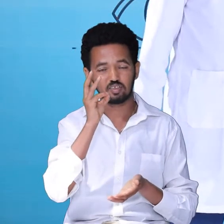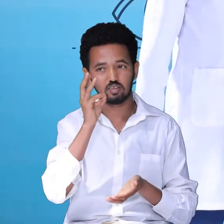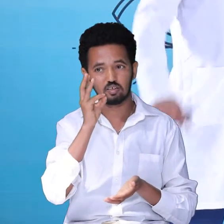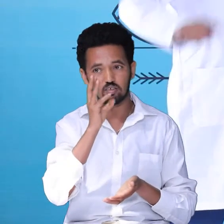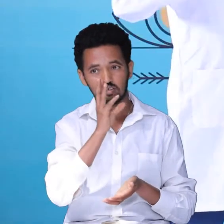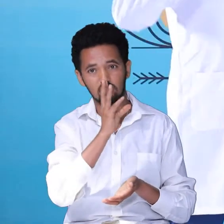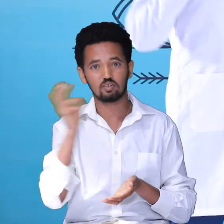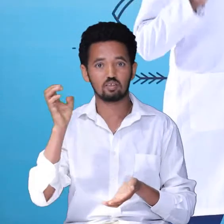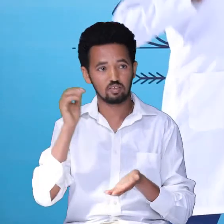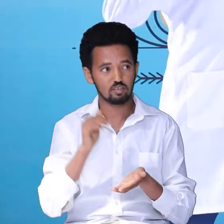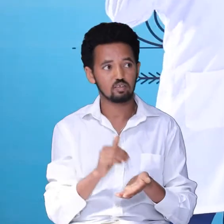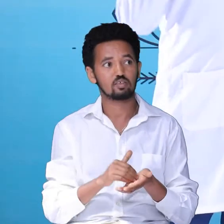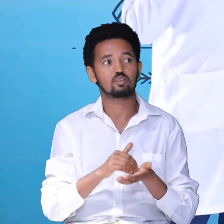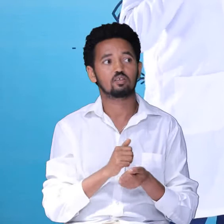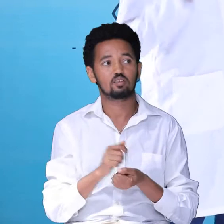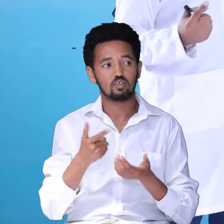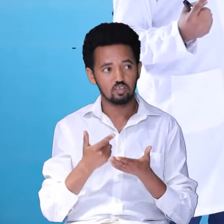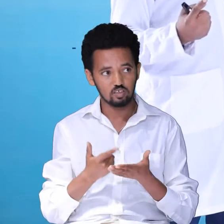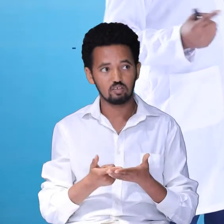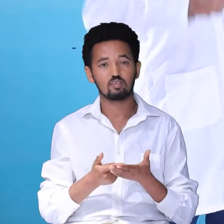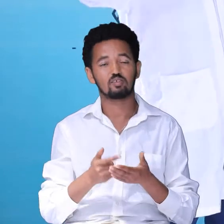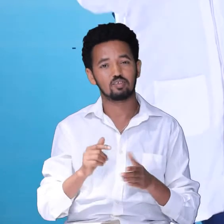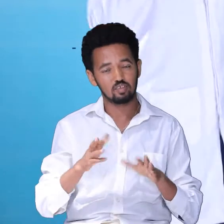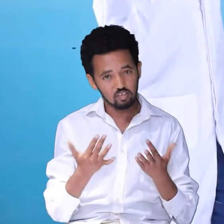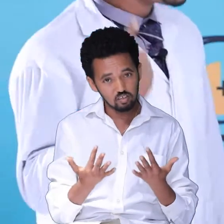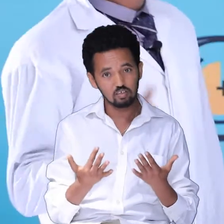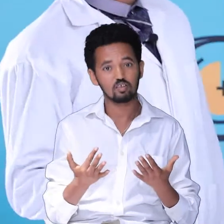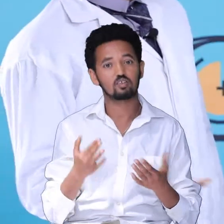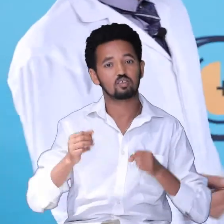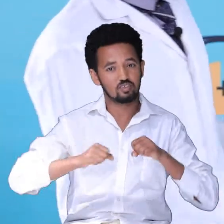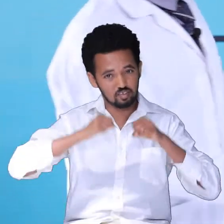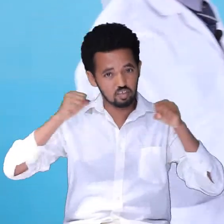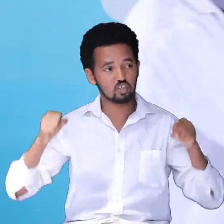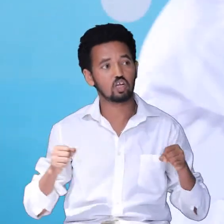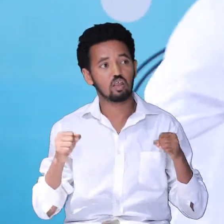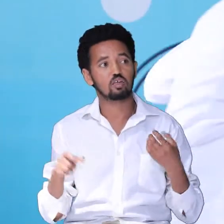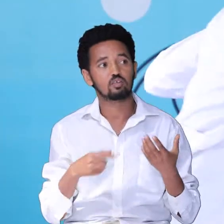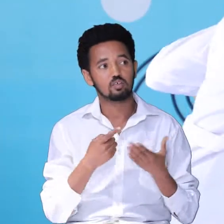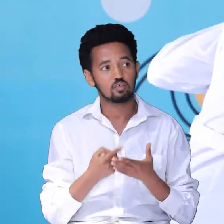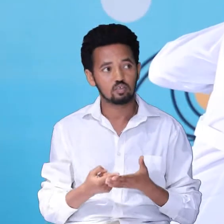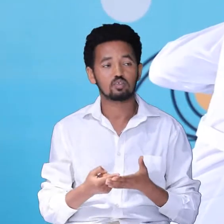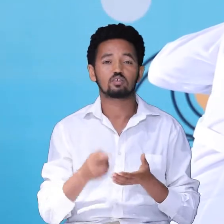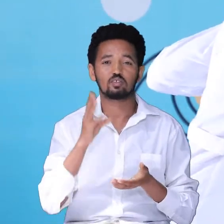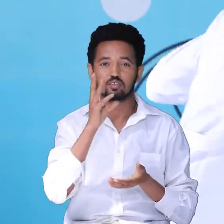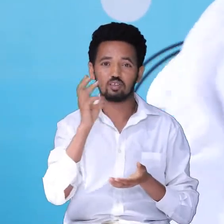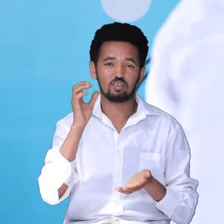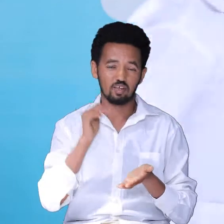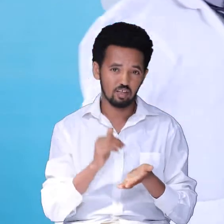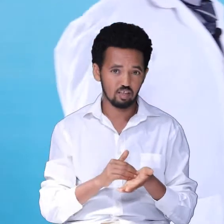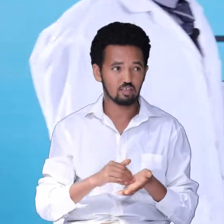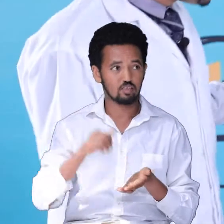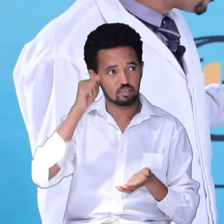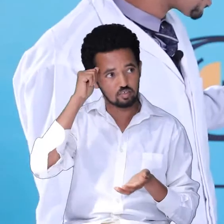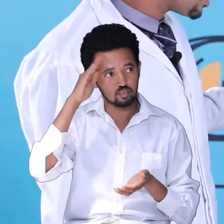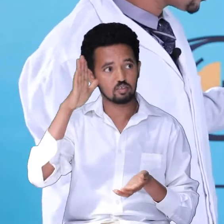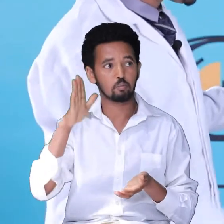student. In the early 19th century, Napoleon had about 600,000 men